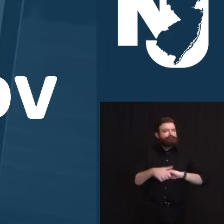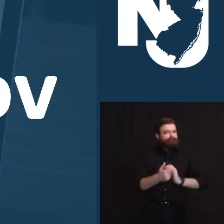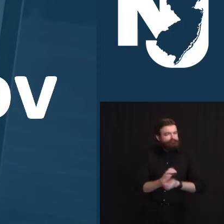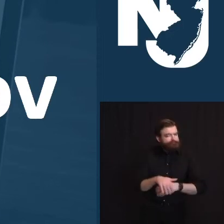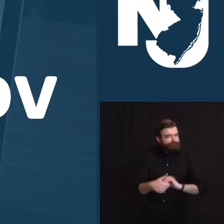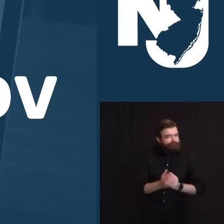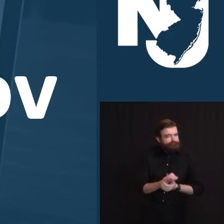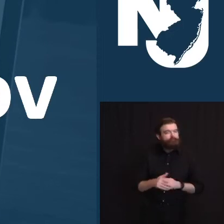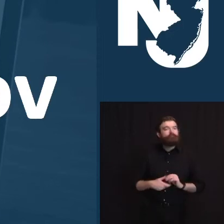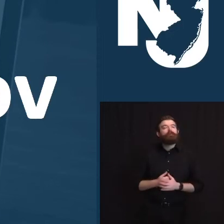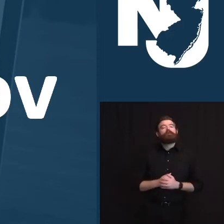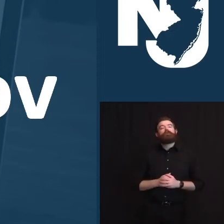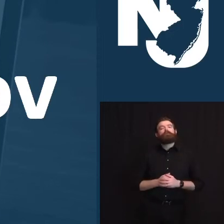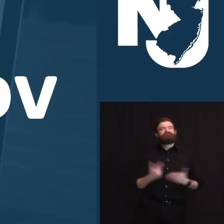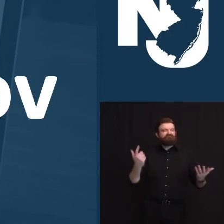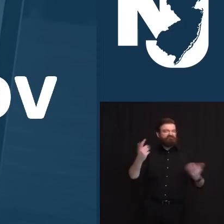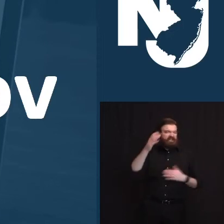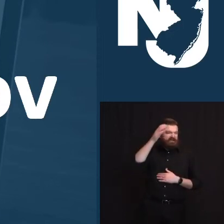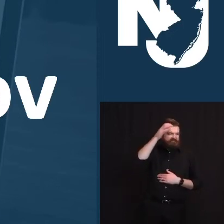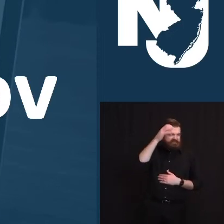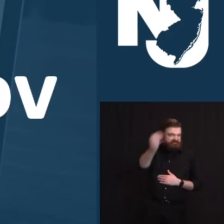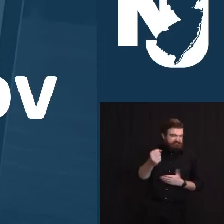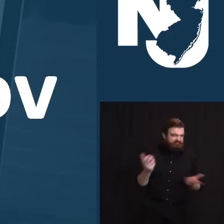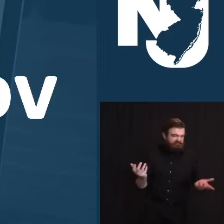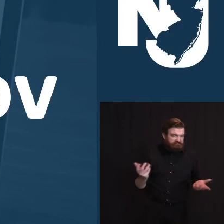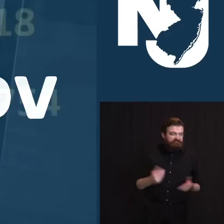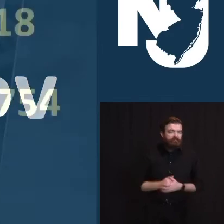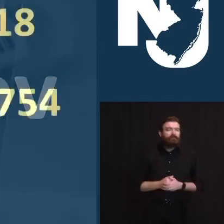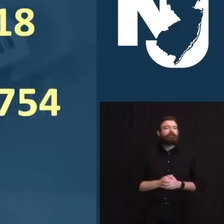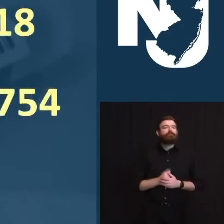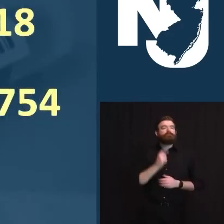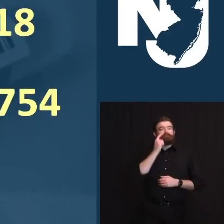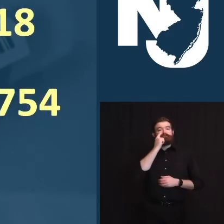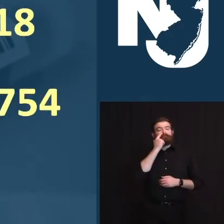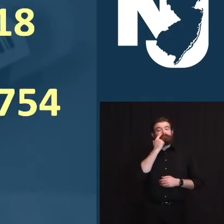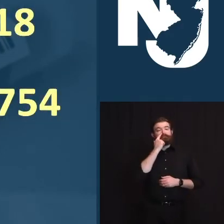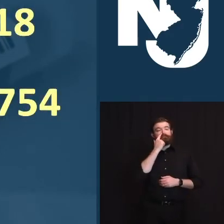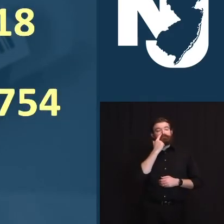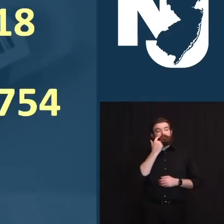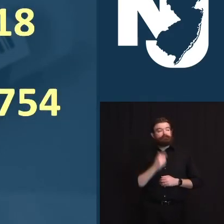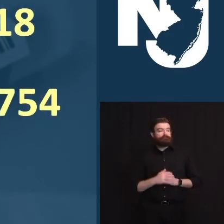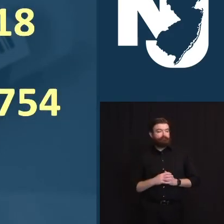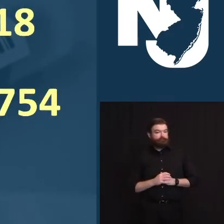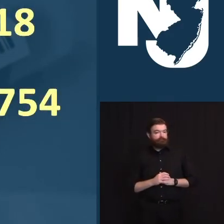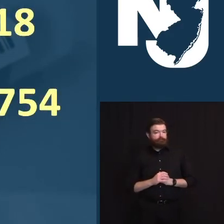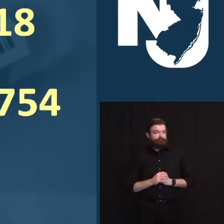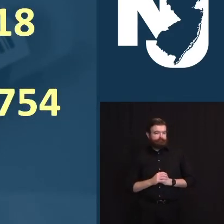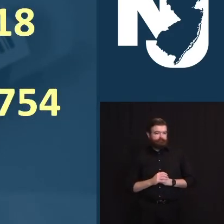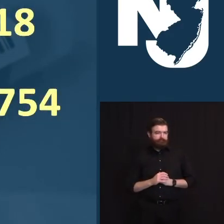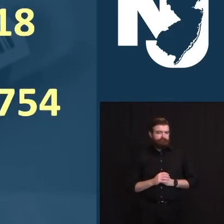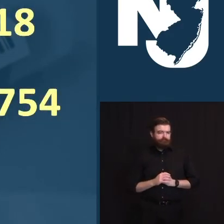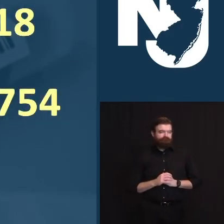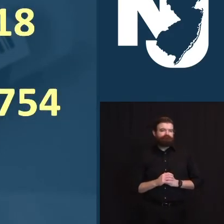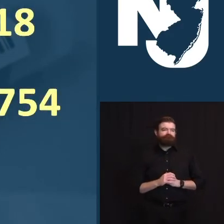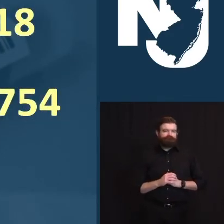simple common sense. Today we also have the heavy responsibility to announce a